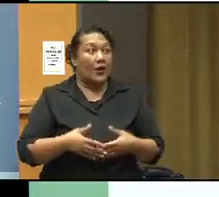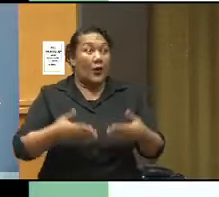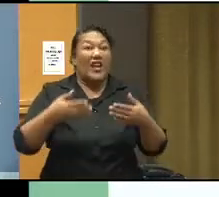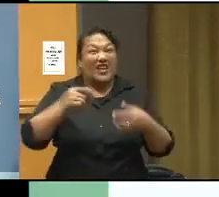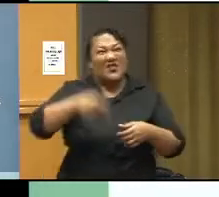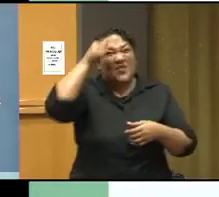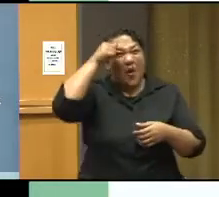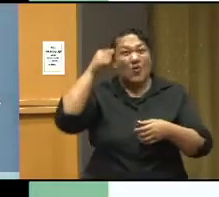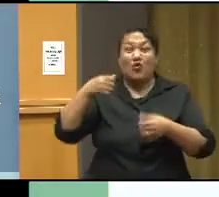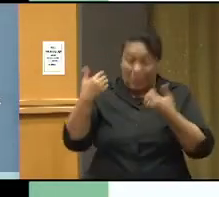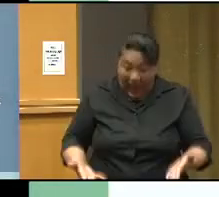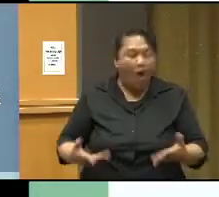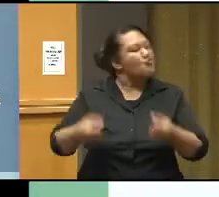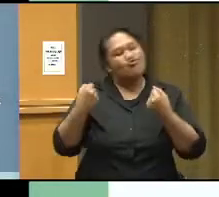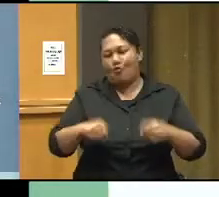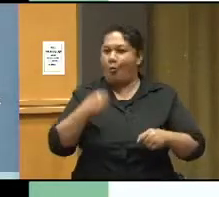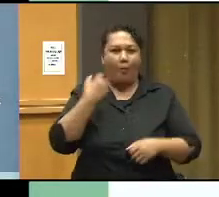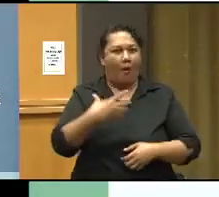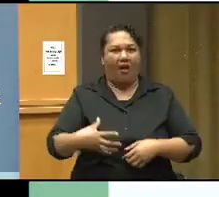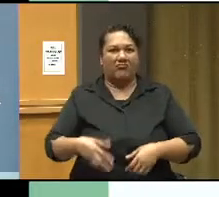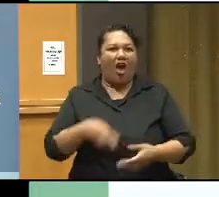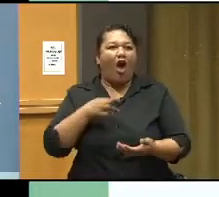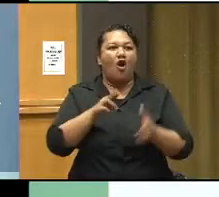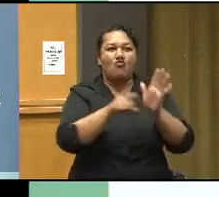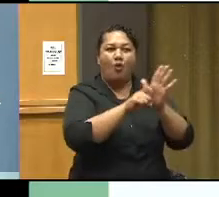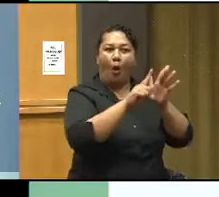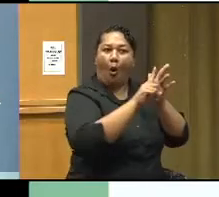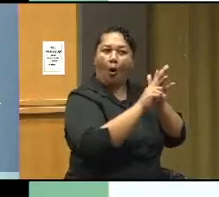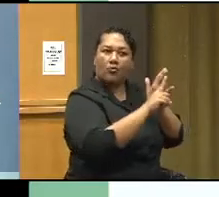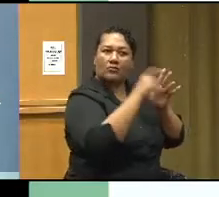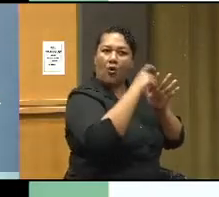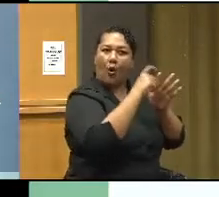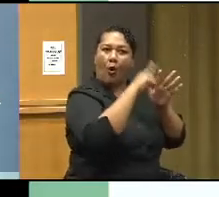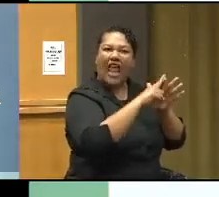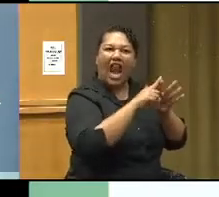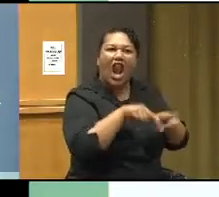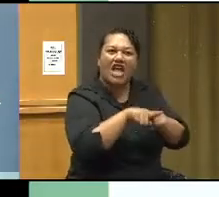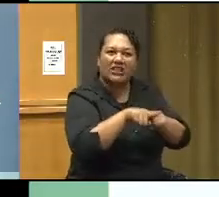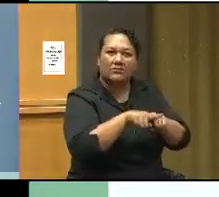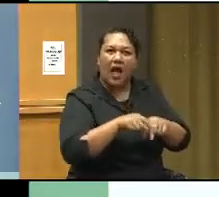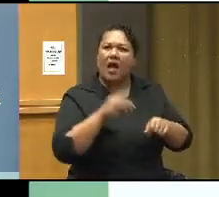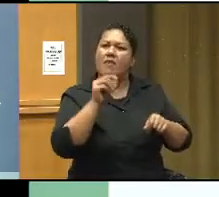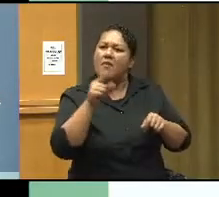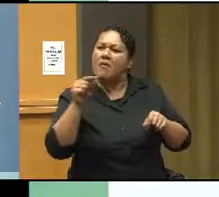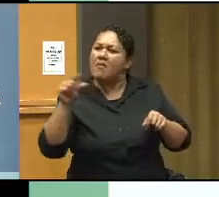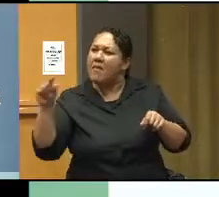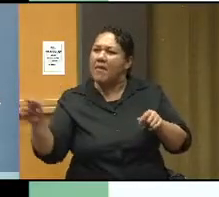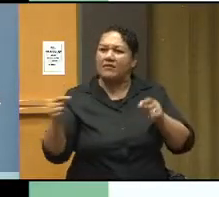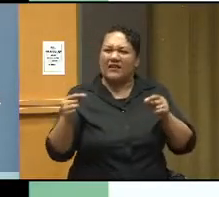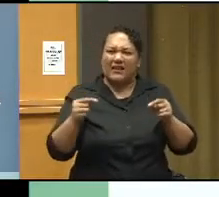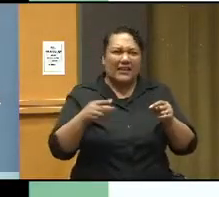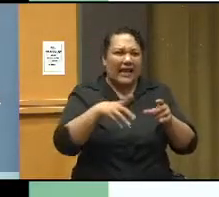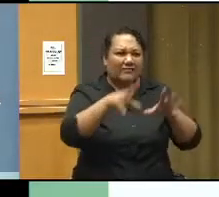exercise, So even in assessment, you could change things. So if you tell students to give you